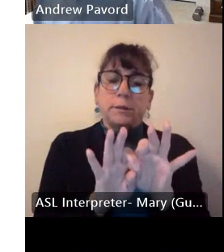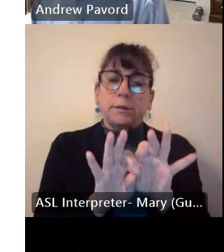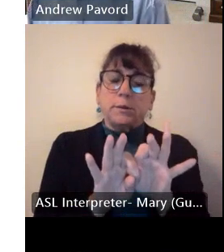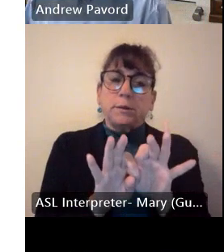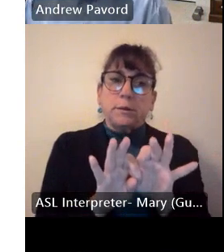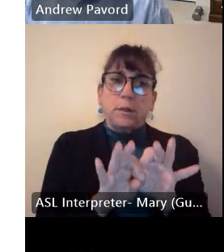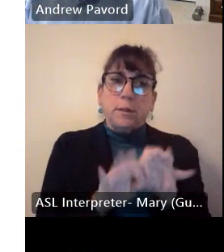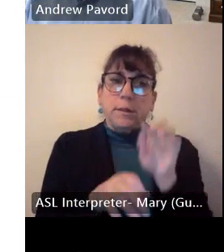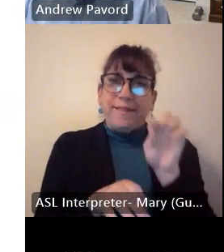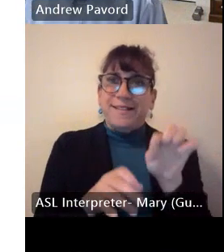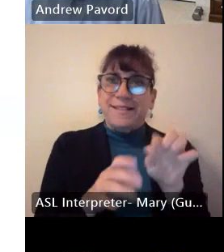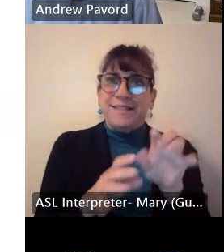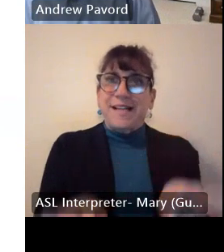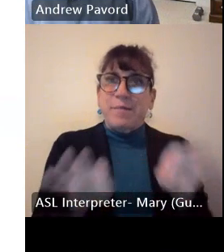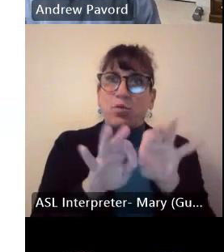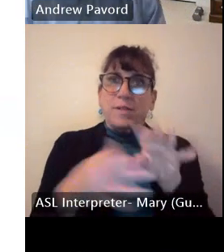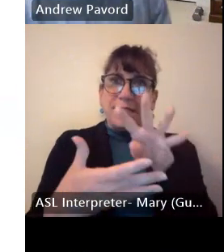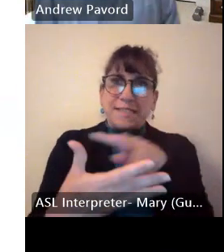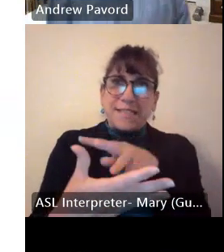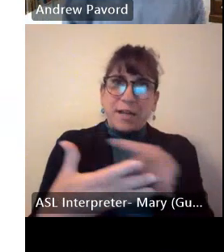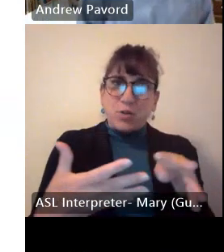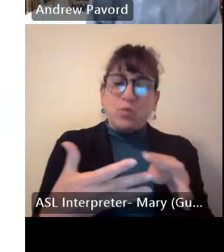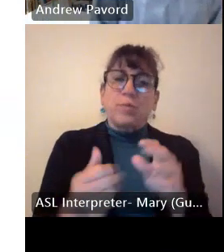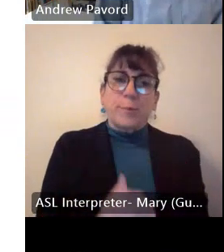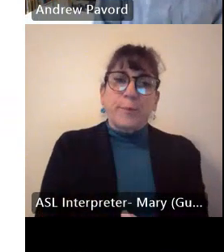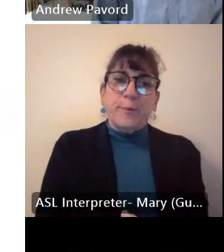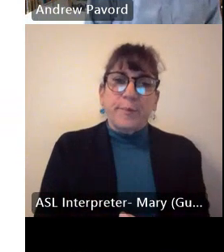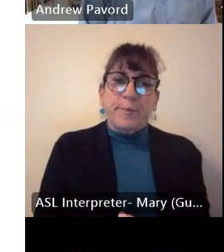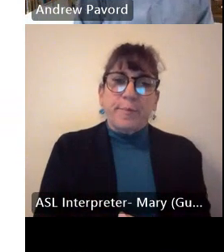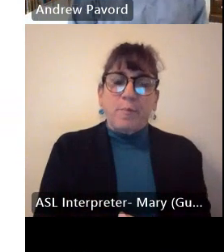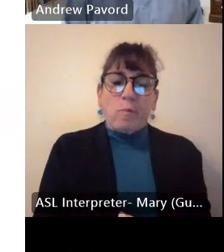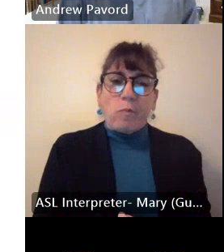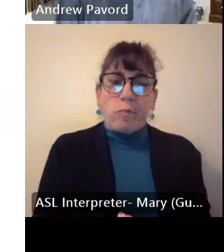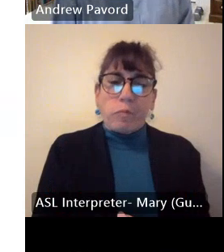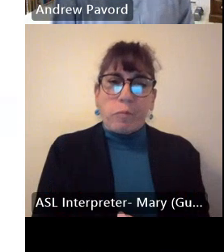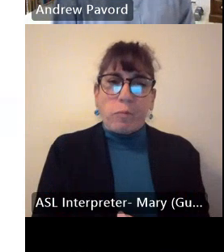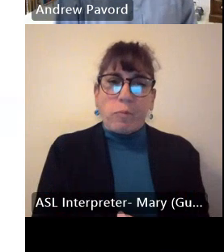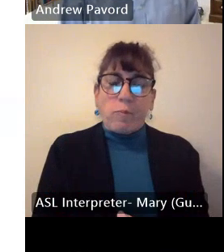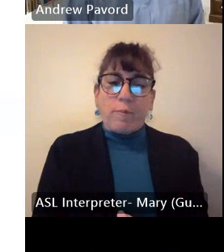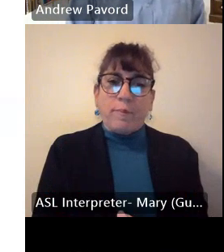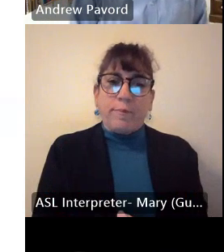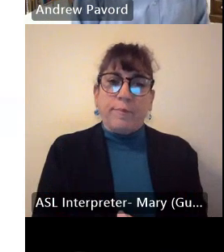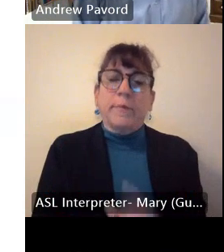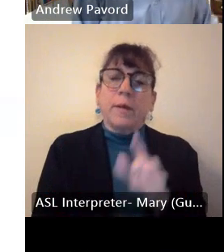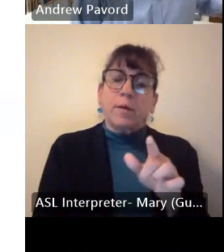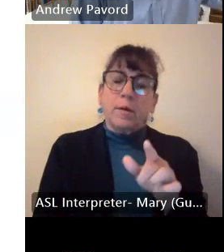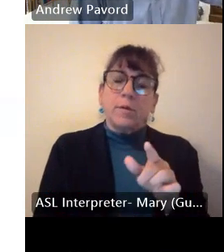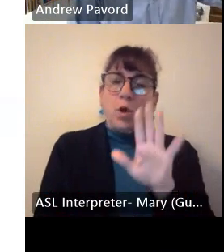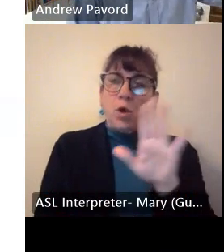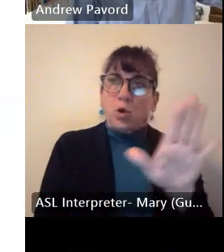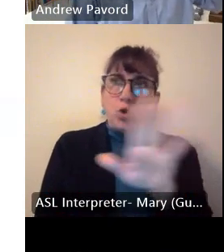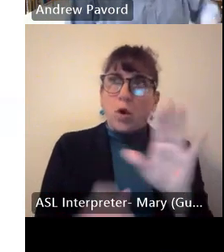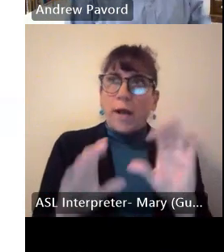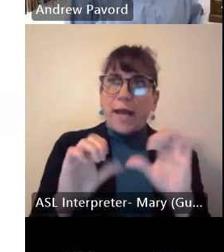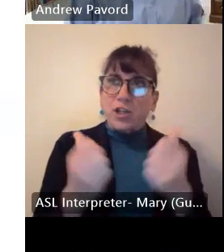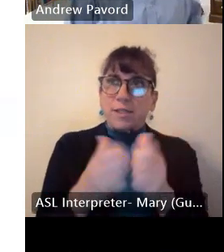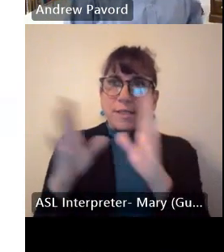is important schedule-wise, in particular. This is about your agency's